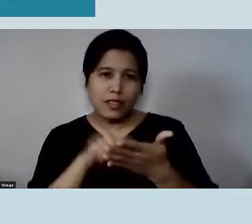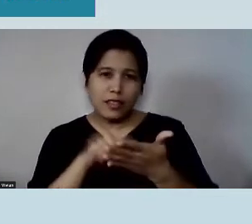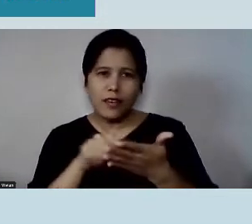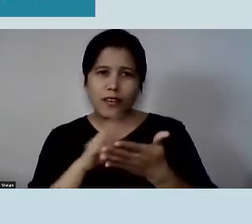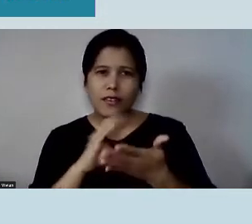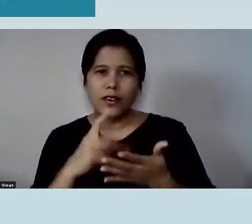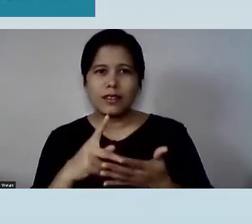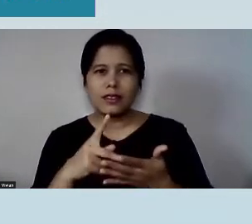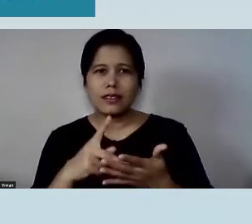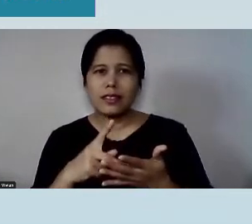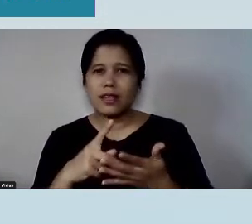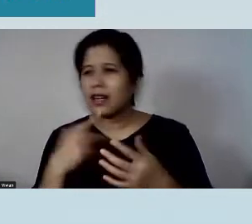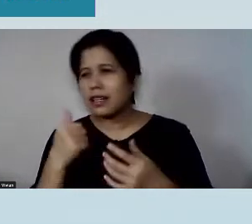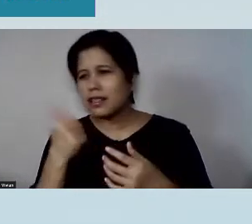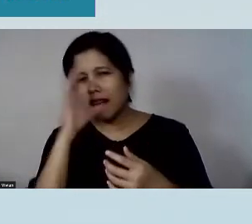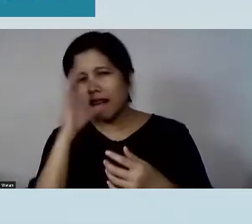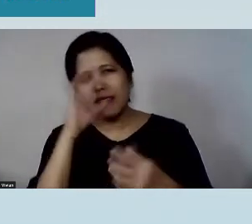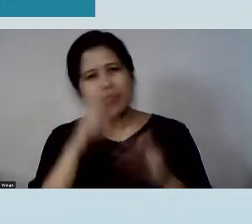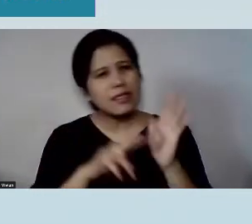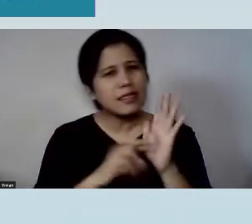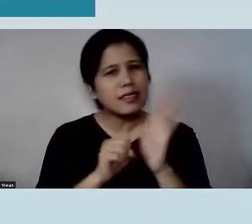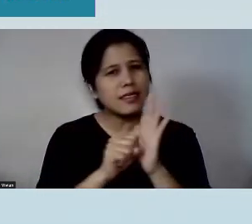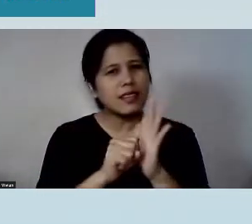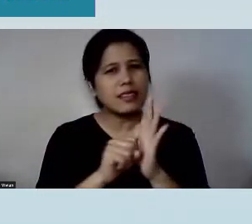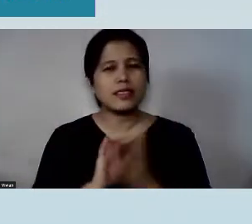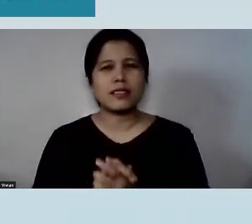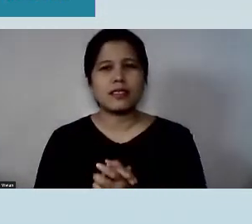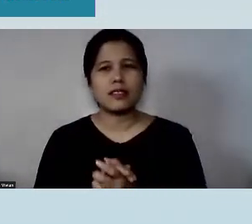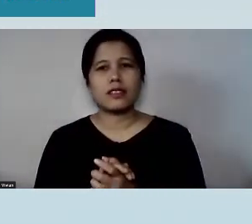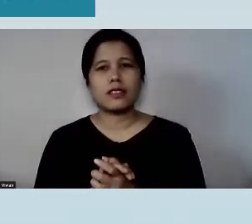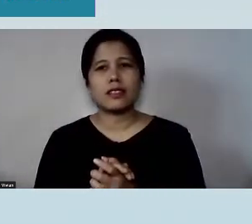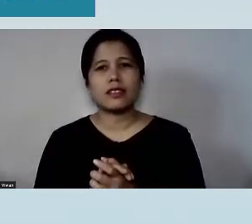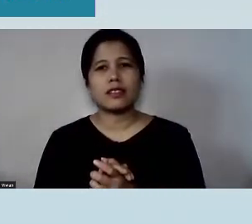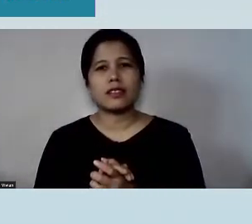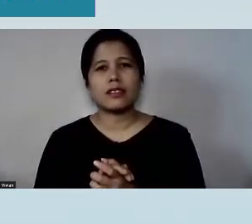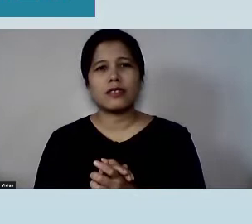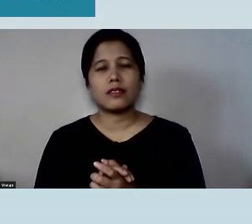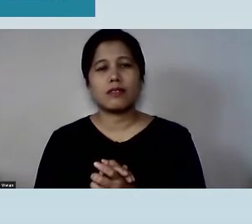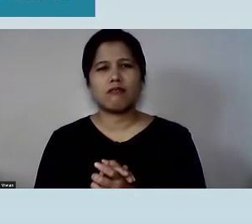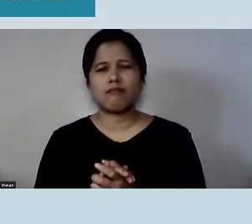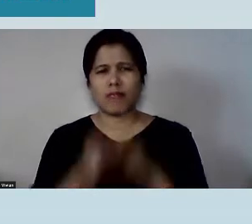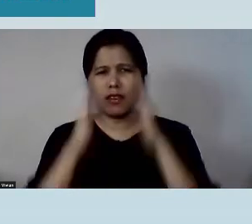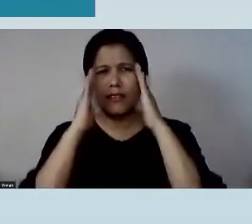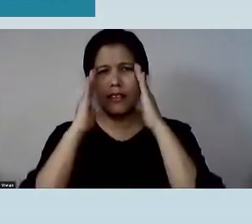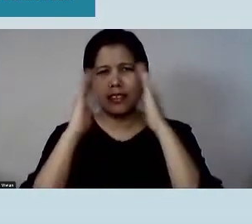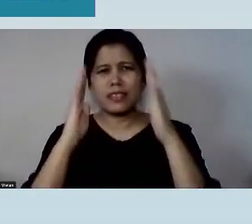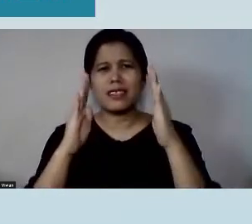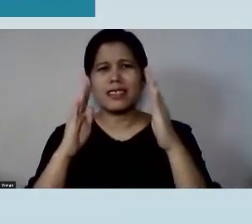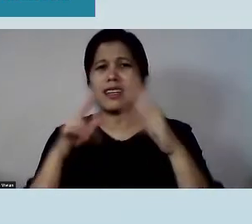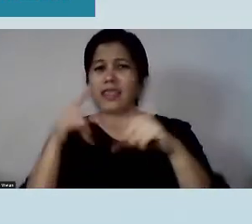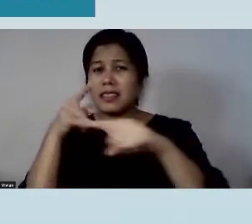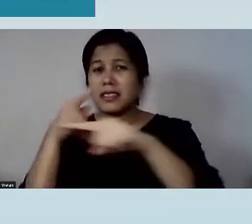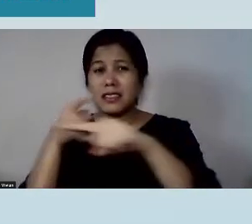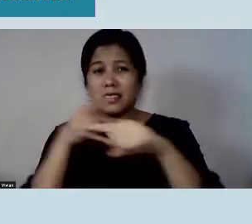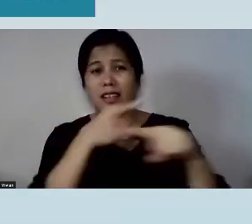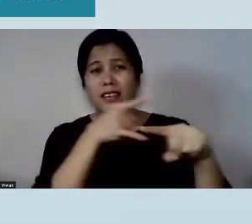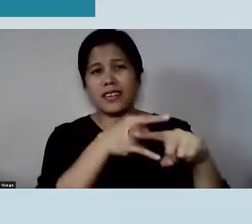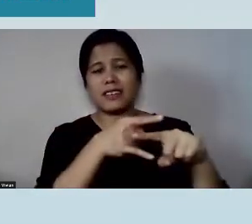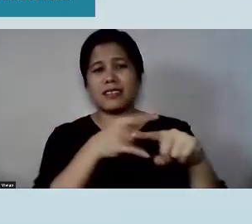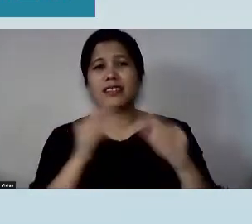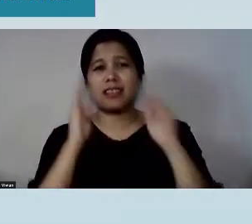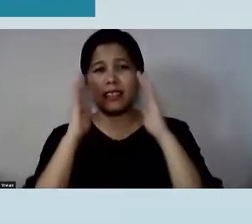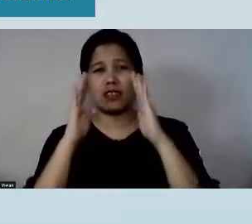at other sites here. Okay, I'm not asking you to give me your full and undivided attention. You can listen to me. If that'll work for you, then it's